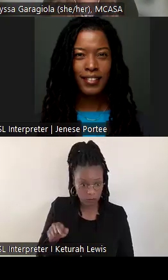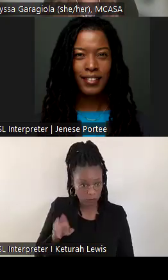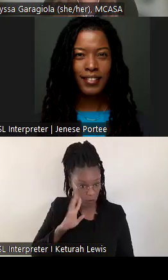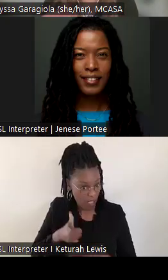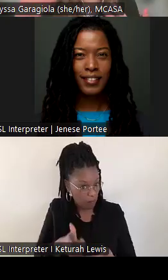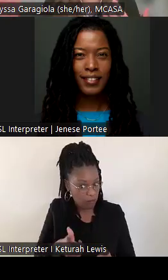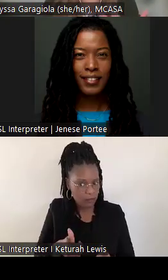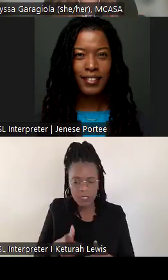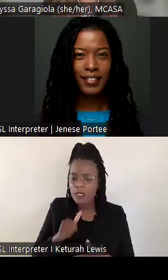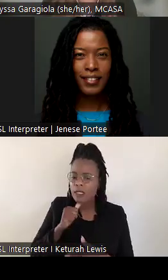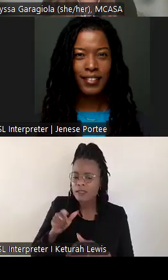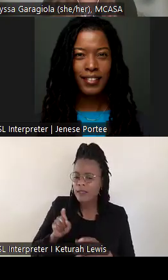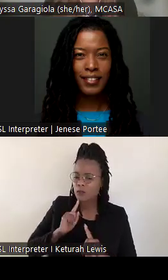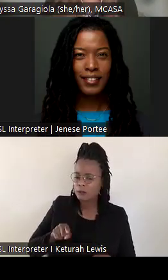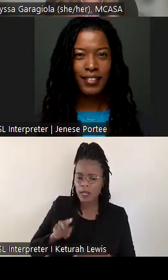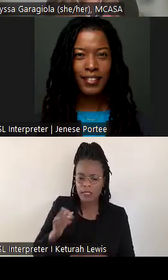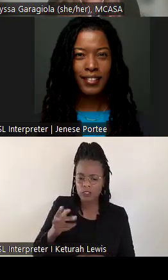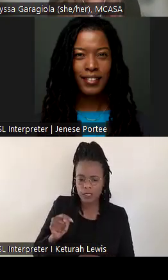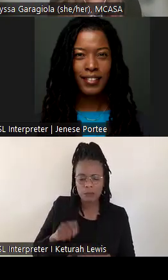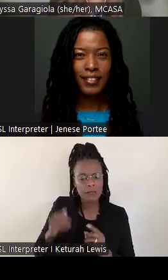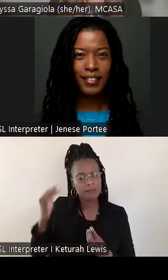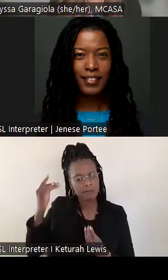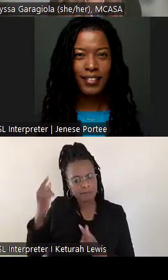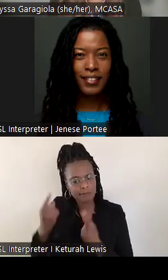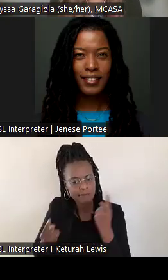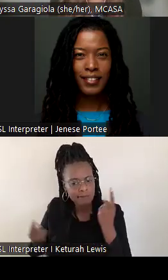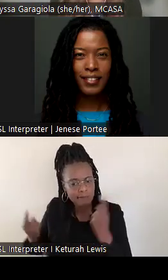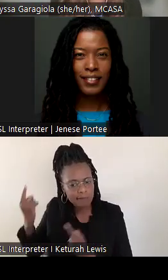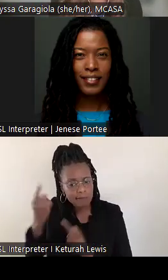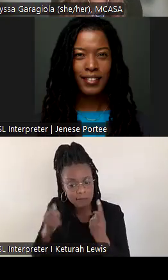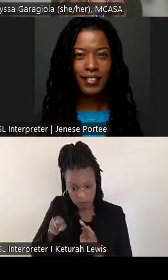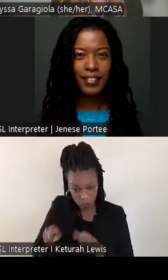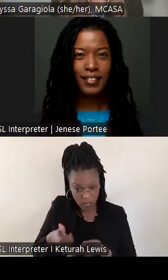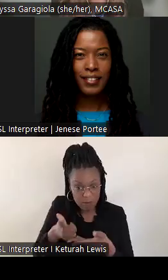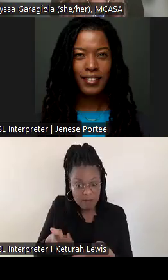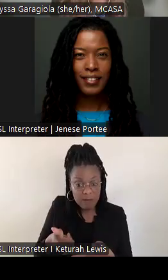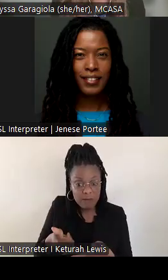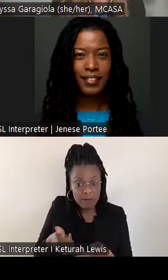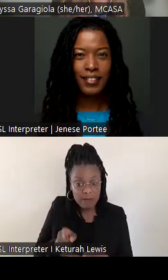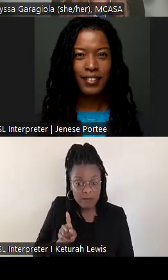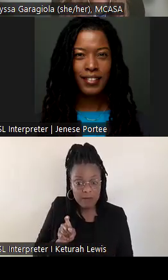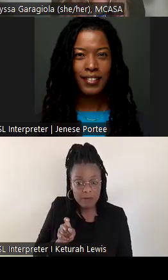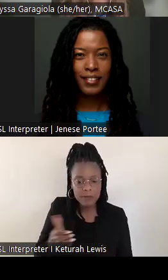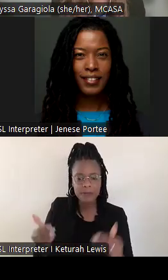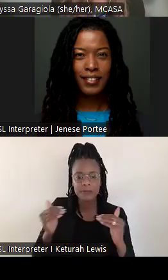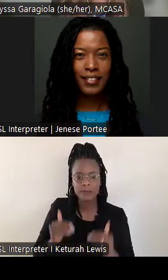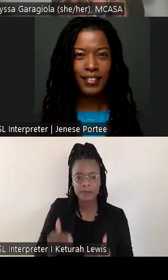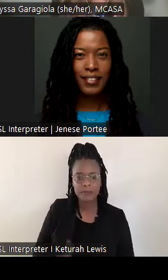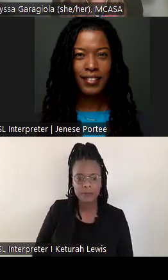the chat. You can just think about this to yourself. Would you help her? Next.